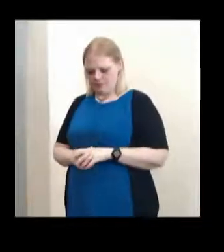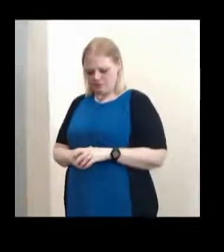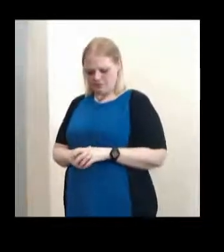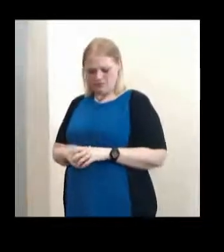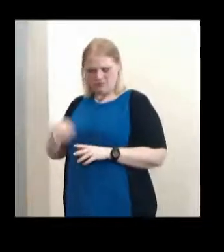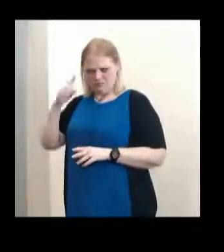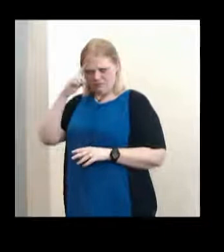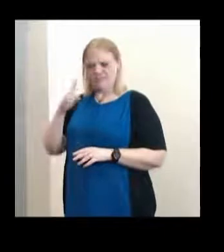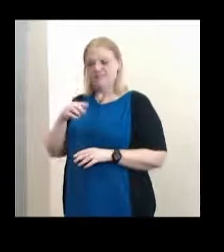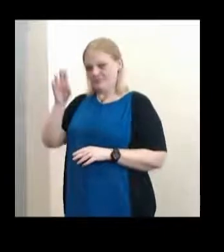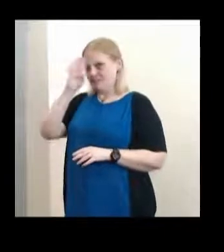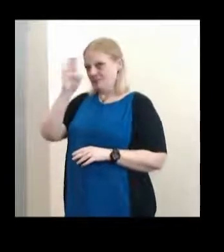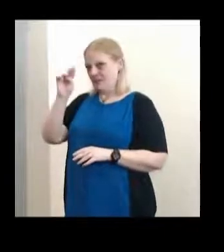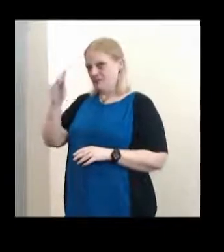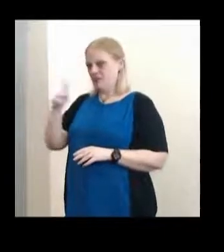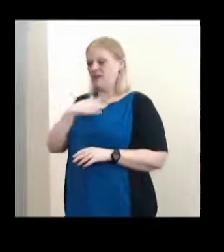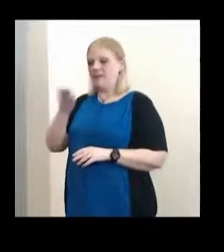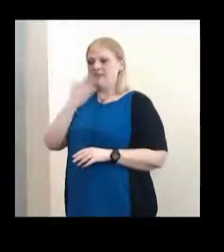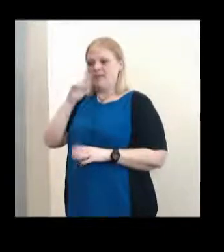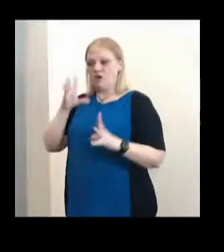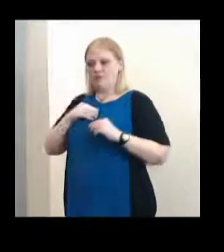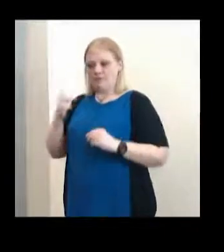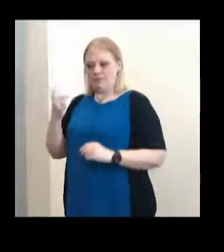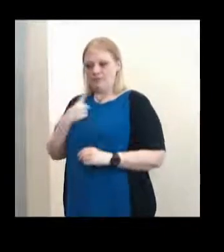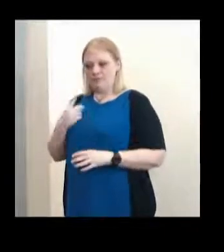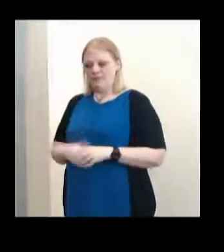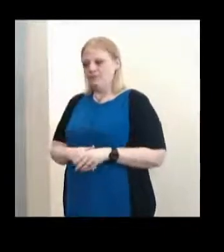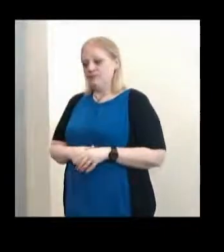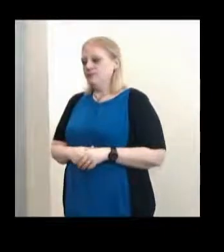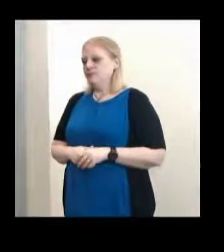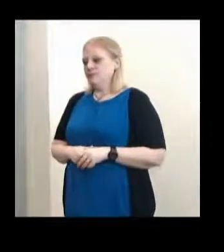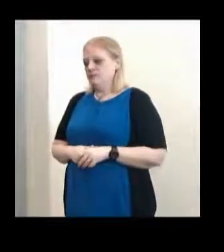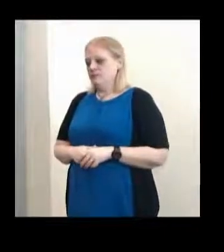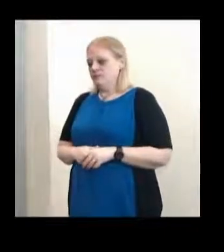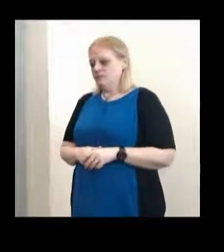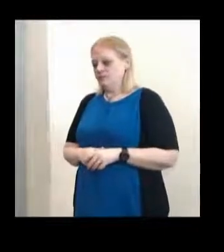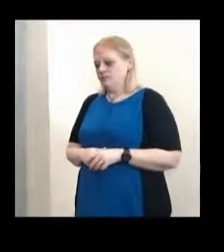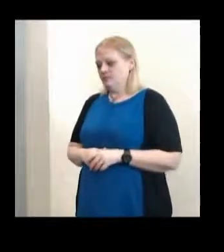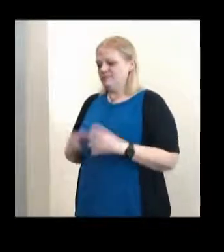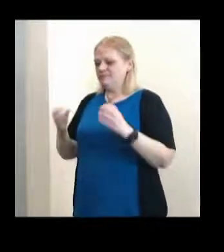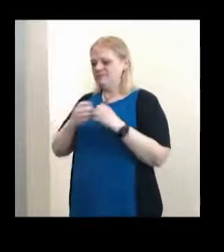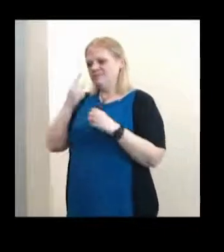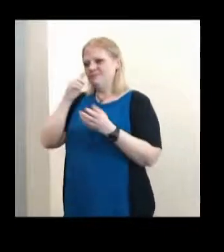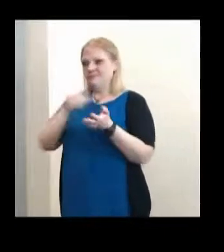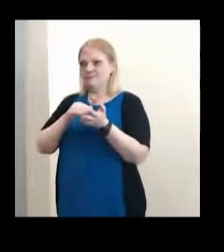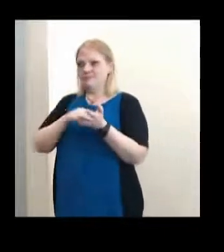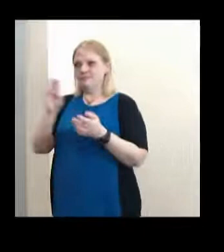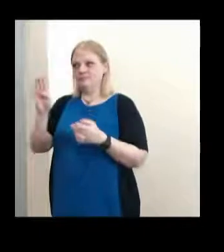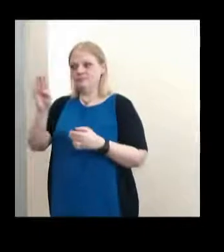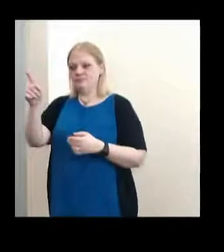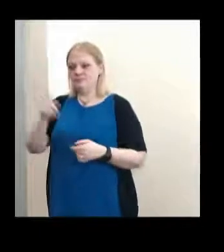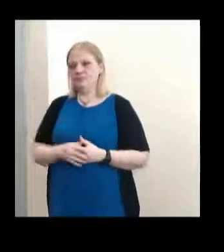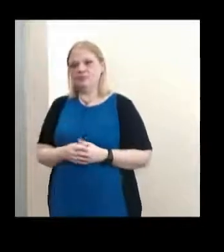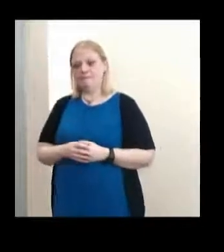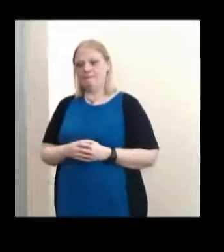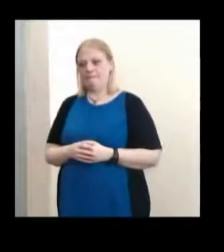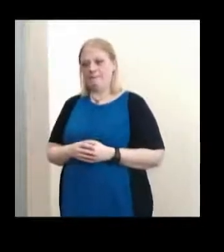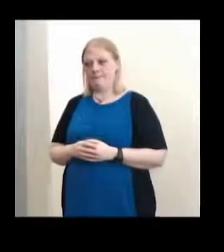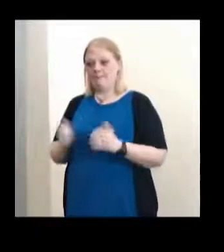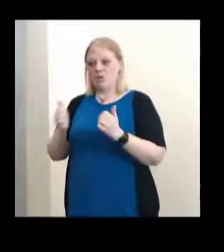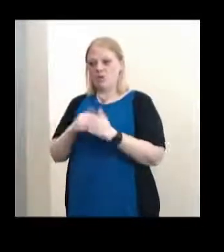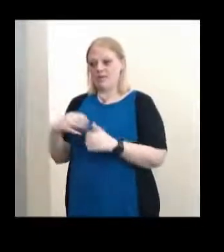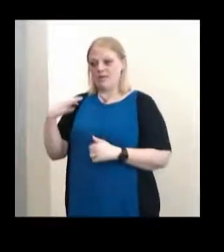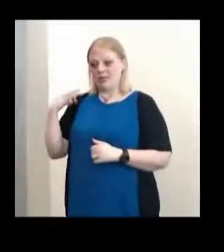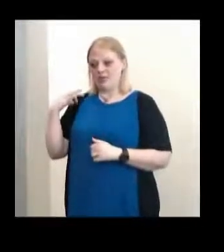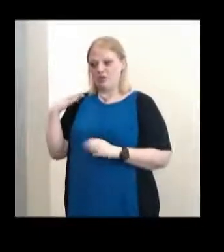I think. Hey, Mark. Yeah, thanks for taking the question. So this one's more for Dr. Burstein. With